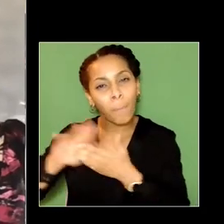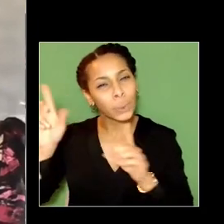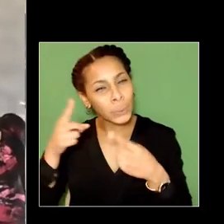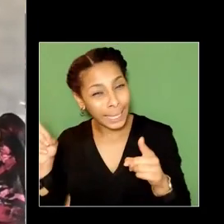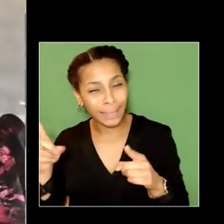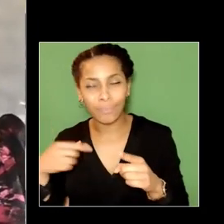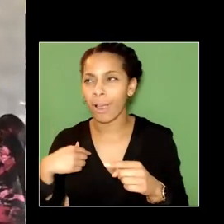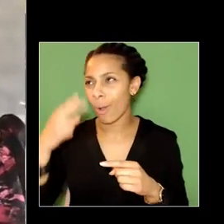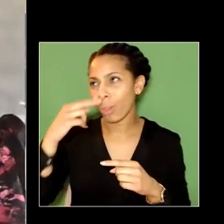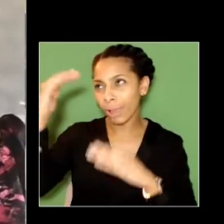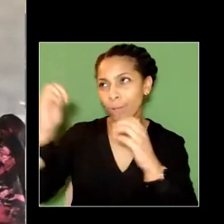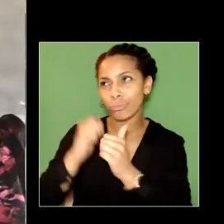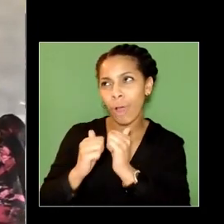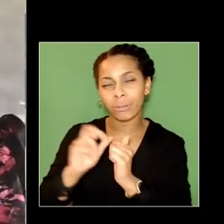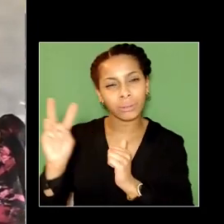brothers, and